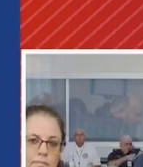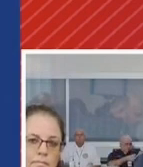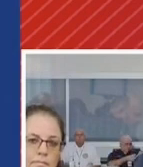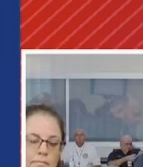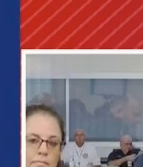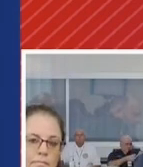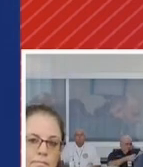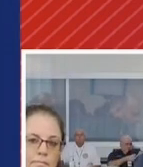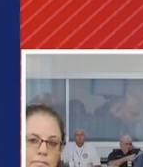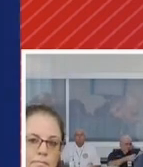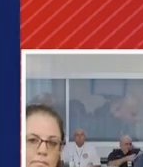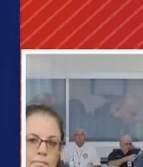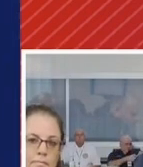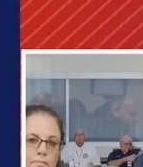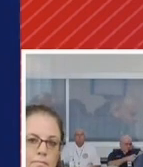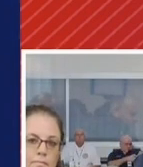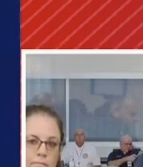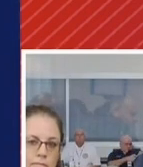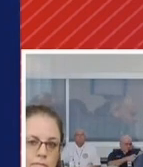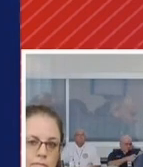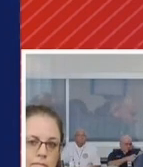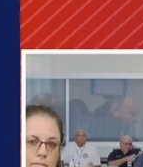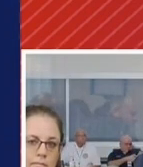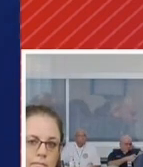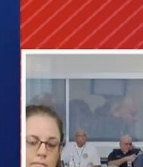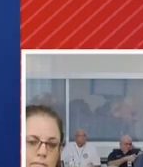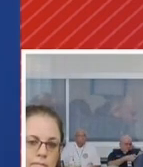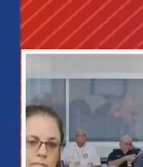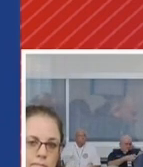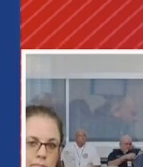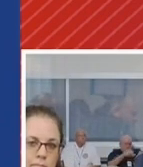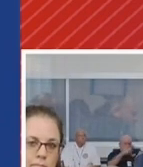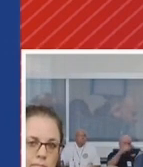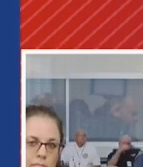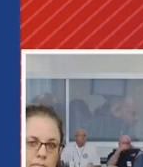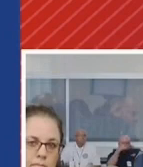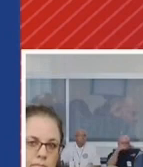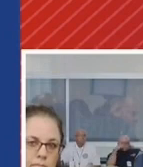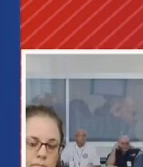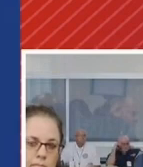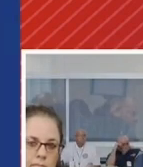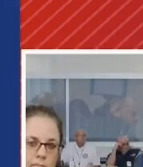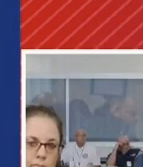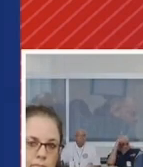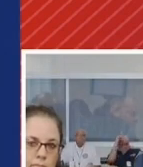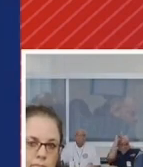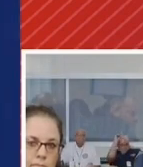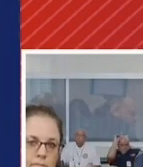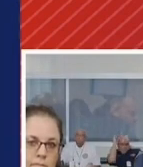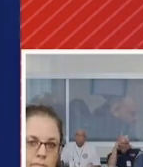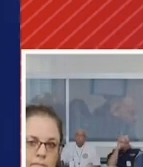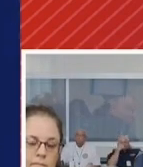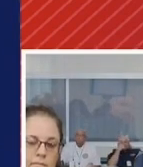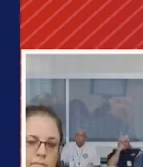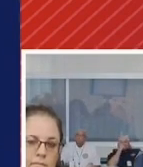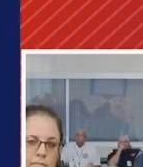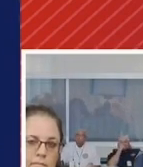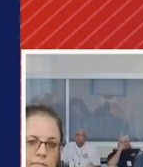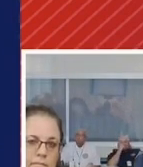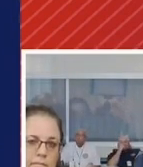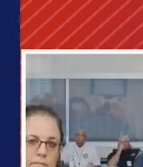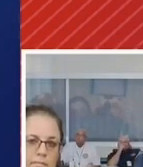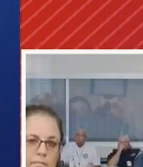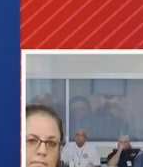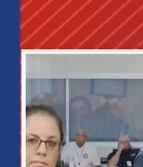if you need transportation to that shelter, we can make those arrangements. But please call now. Please do not call 911 for